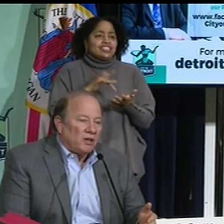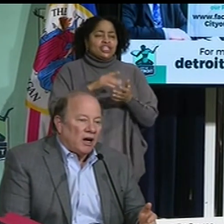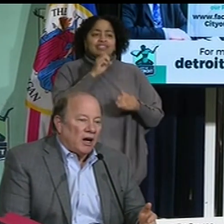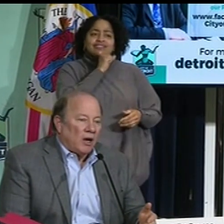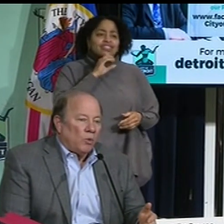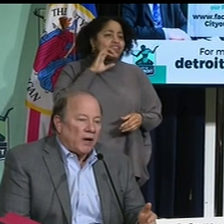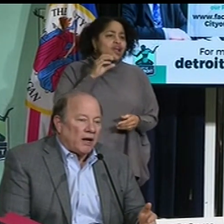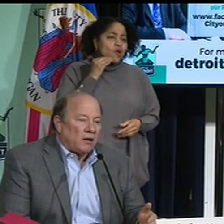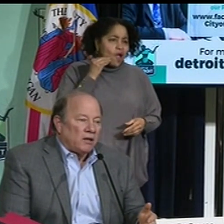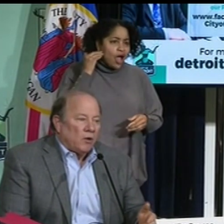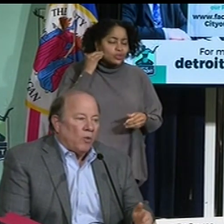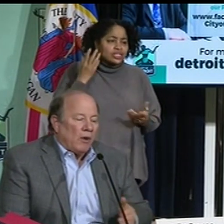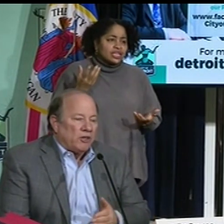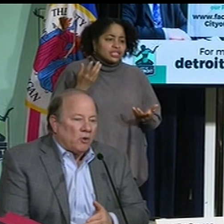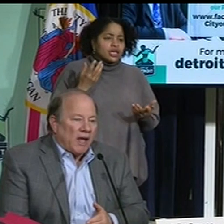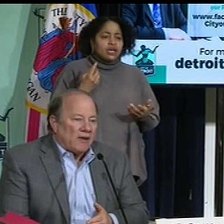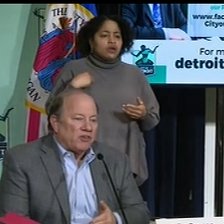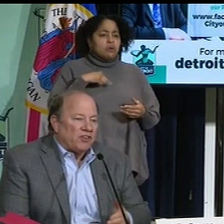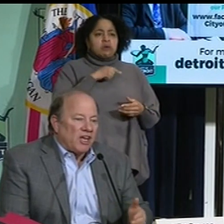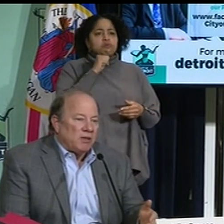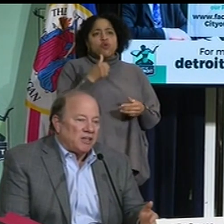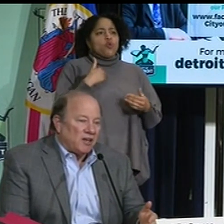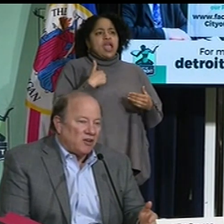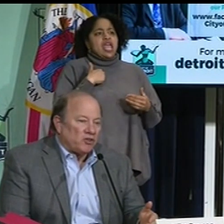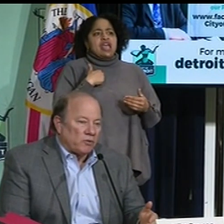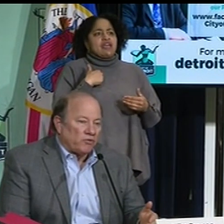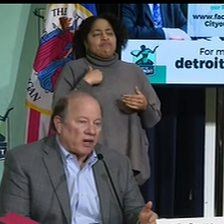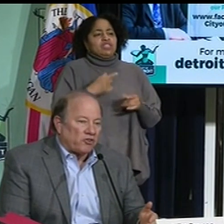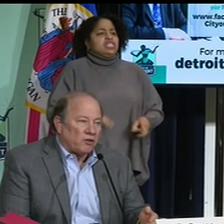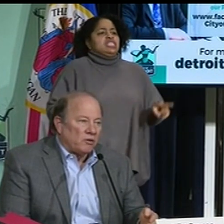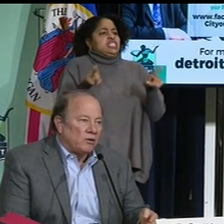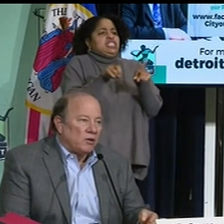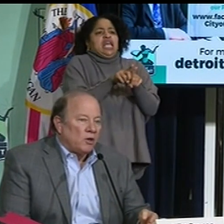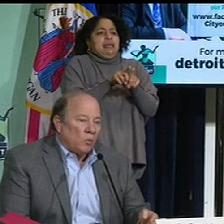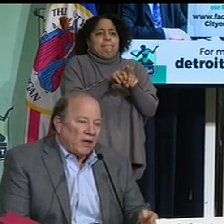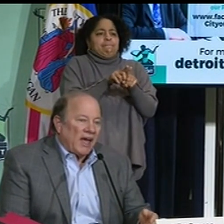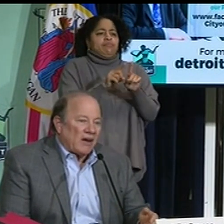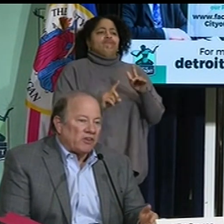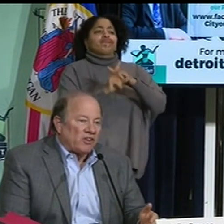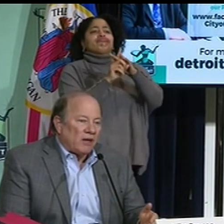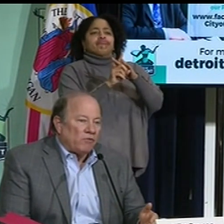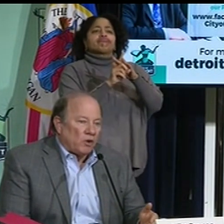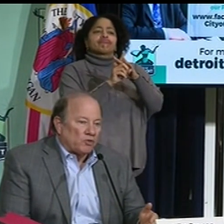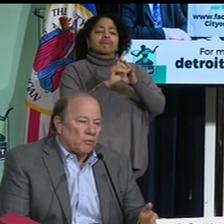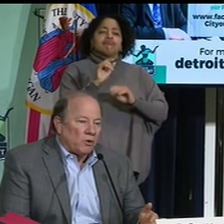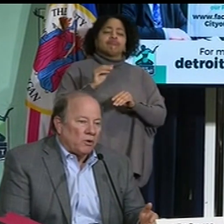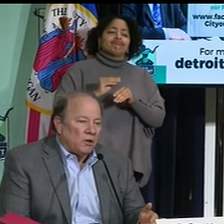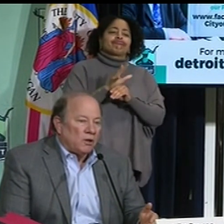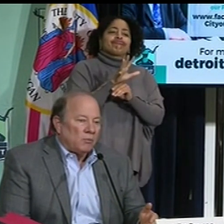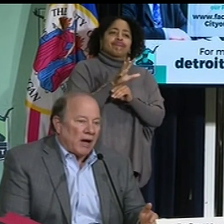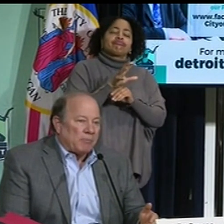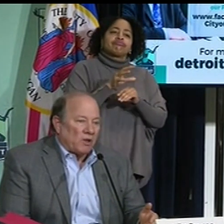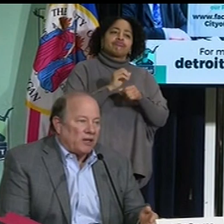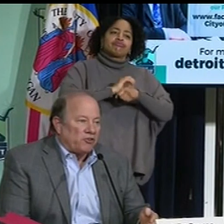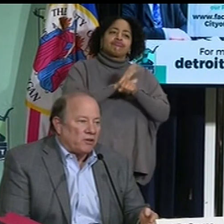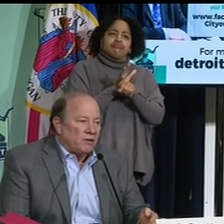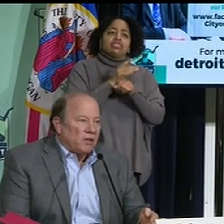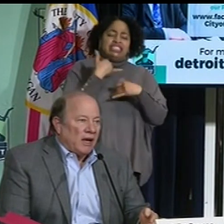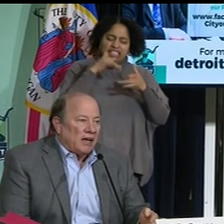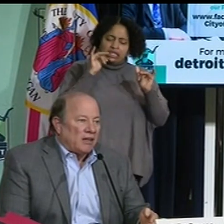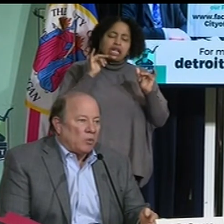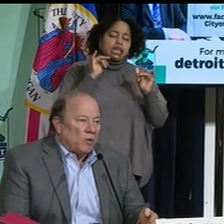housing, where while we don't have the same indications of infection, we have the same vulnerable